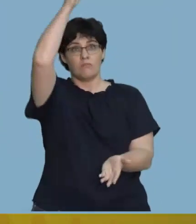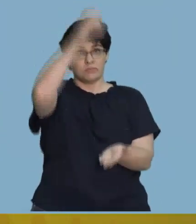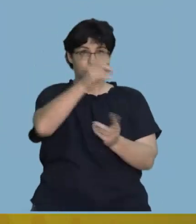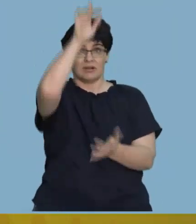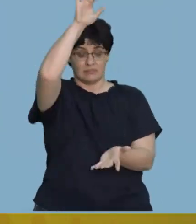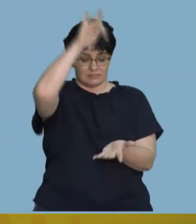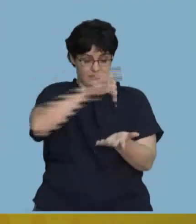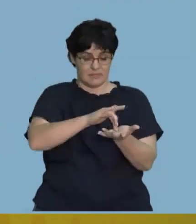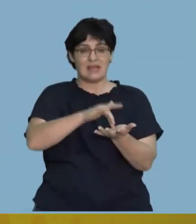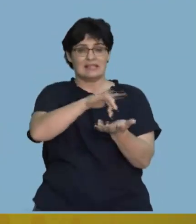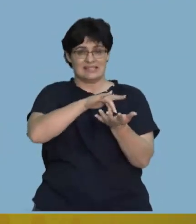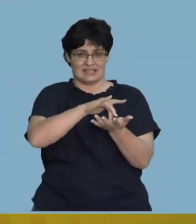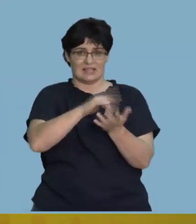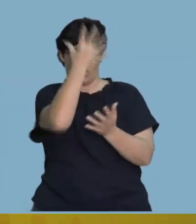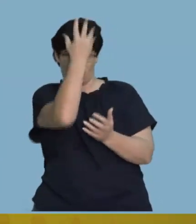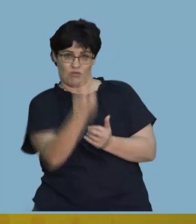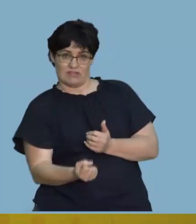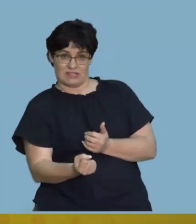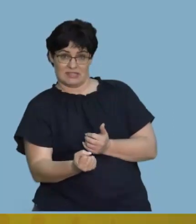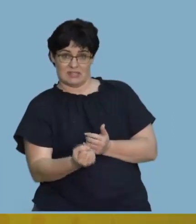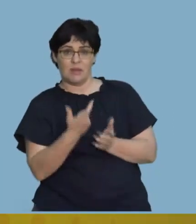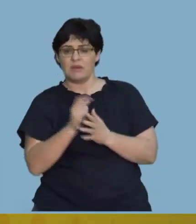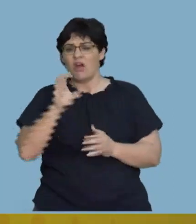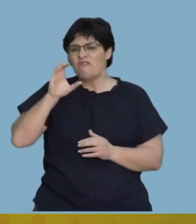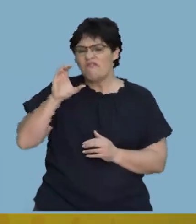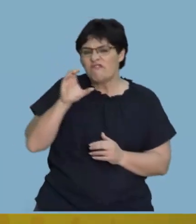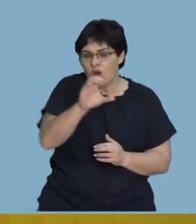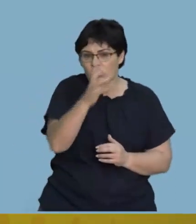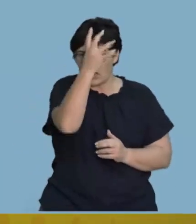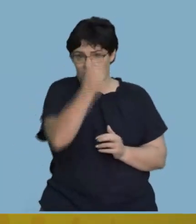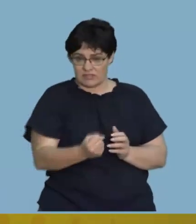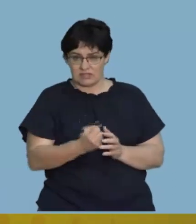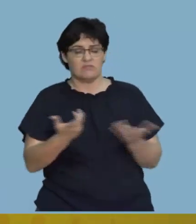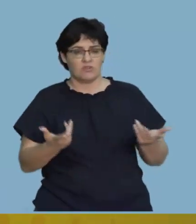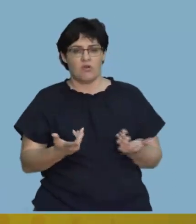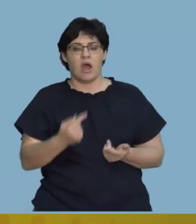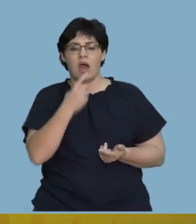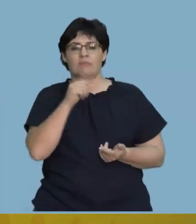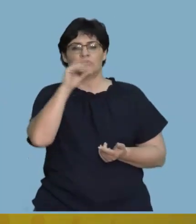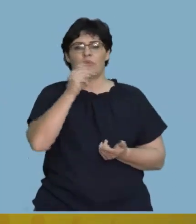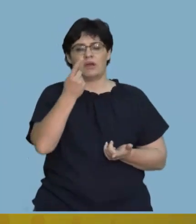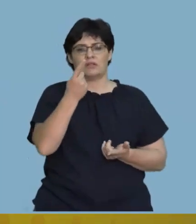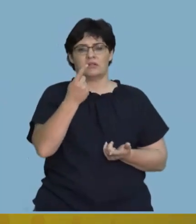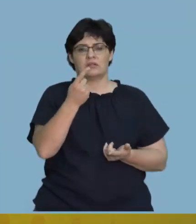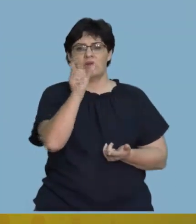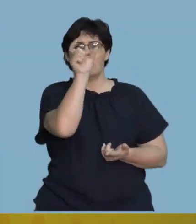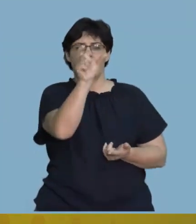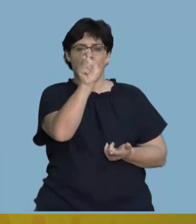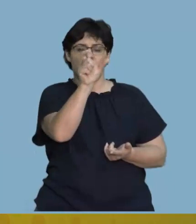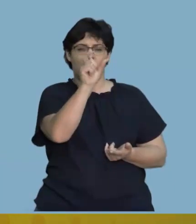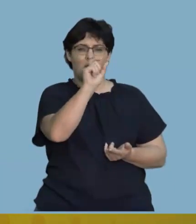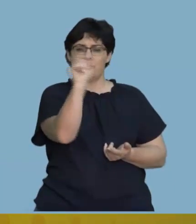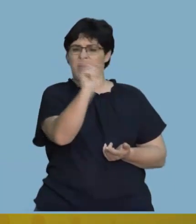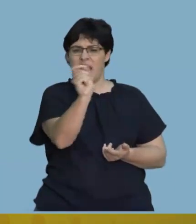by the universal gravitation. But when we talk about a force of gravity, so say for argument's sake, I'm talking about the weight of this object, okay? We